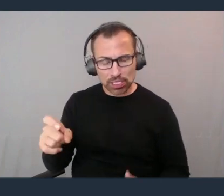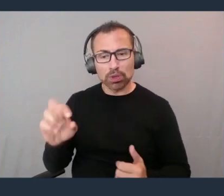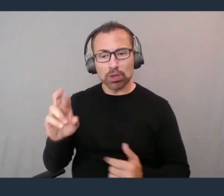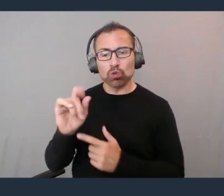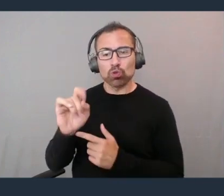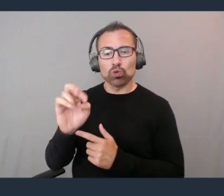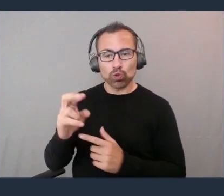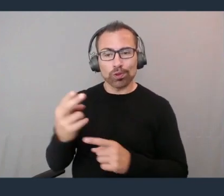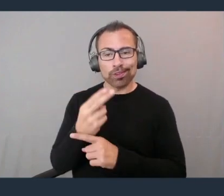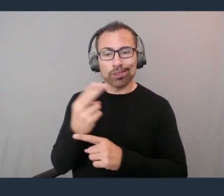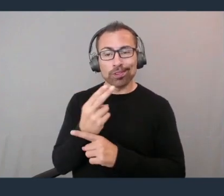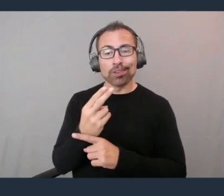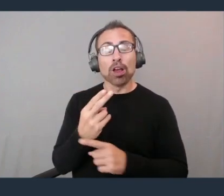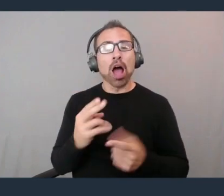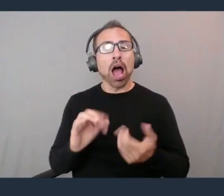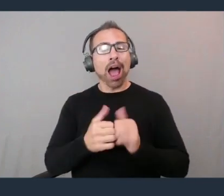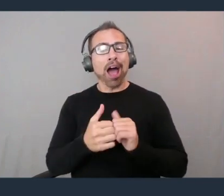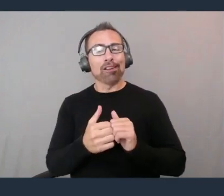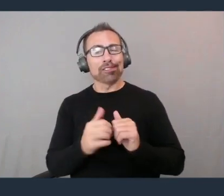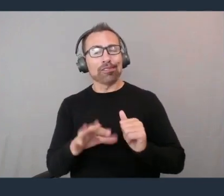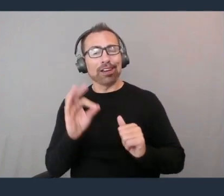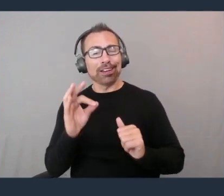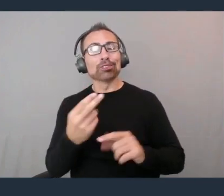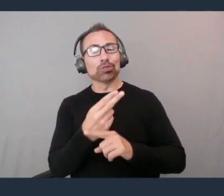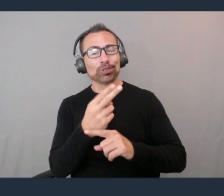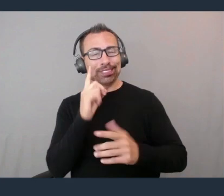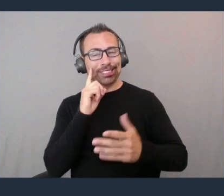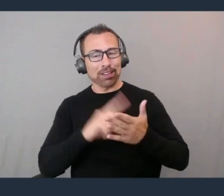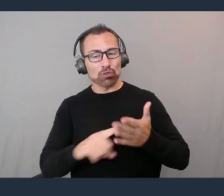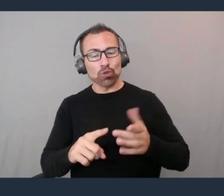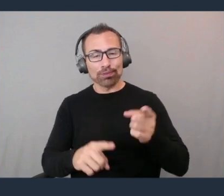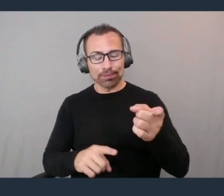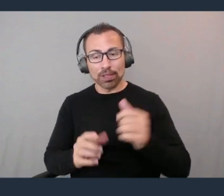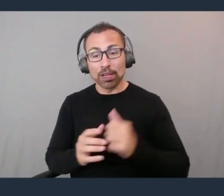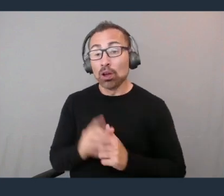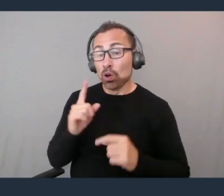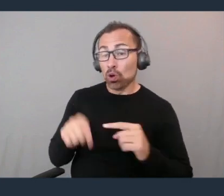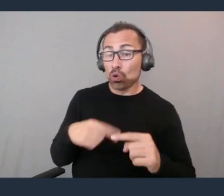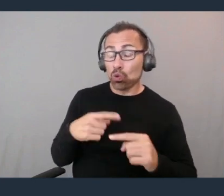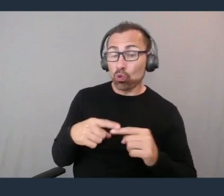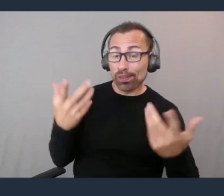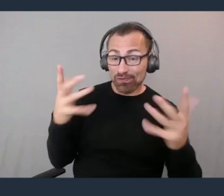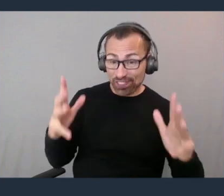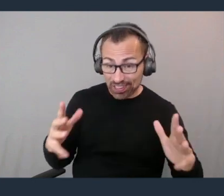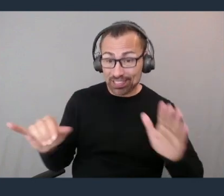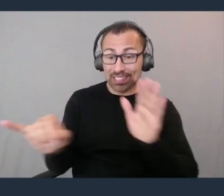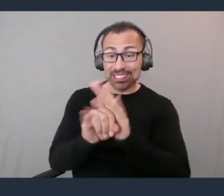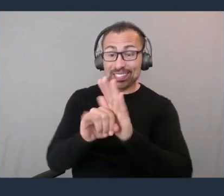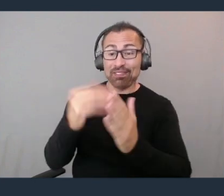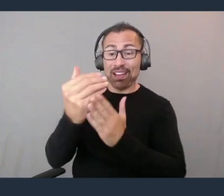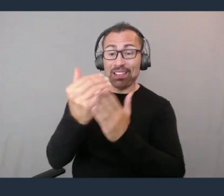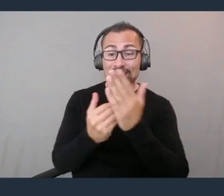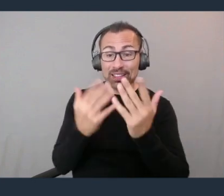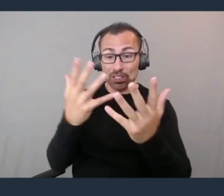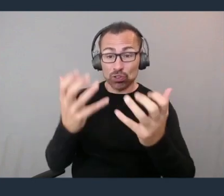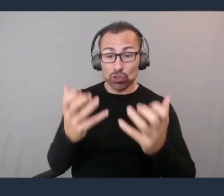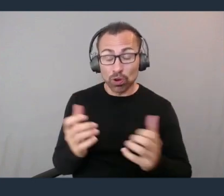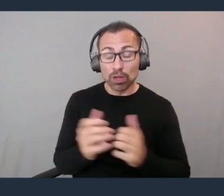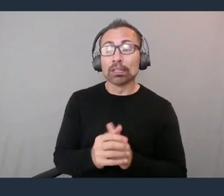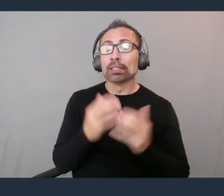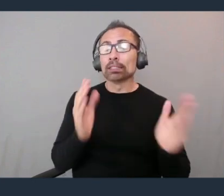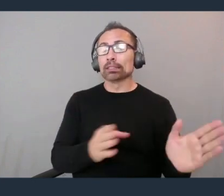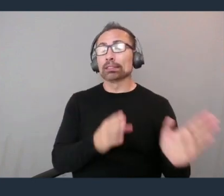inventory. Now, once you have identified the list of objects, keys, and versions that you want to restore, you can